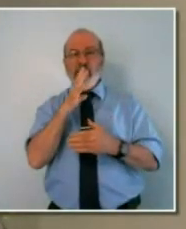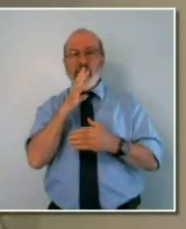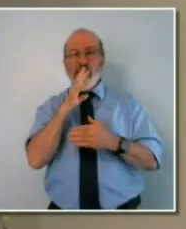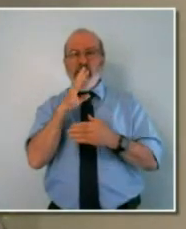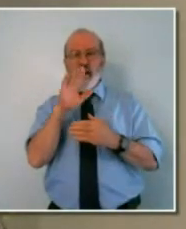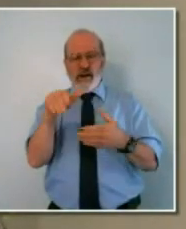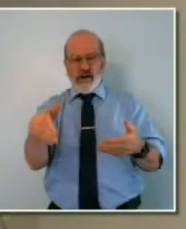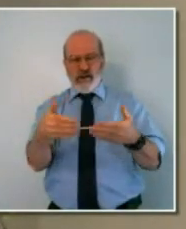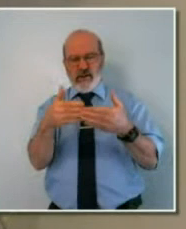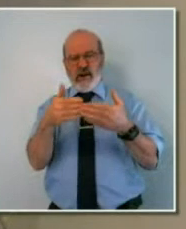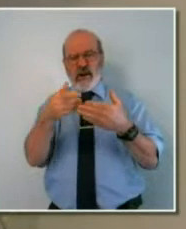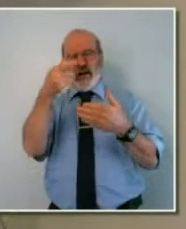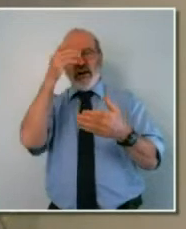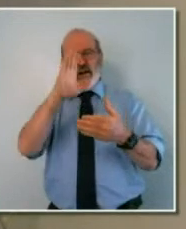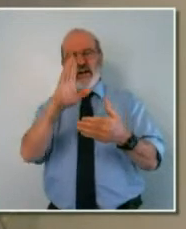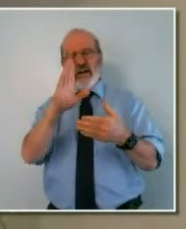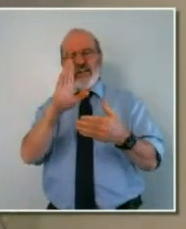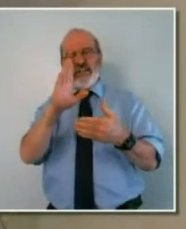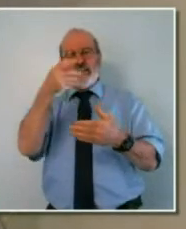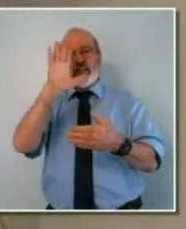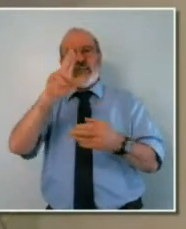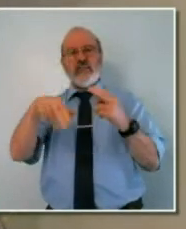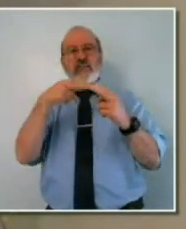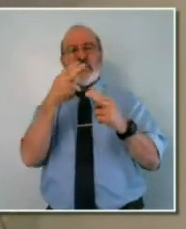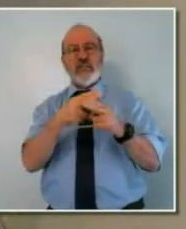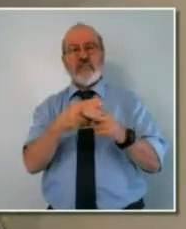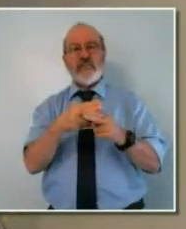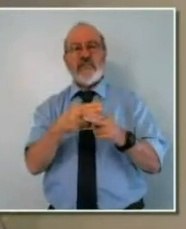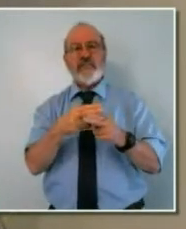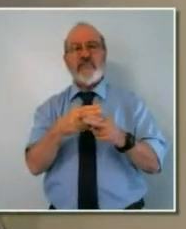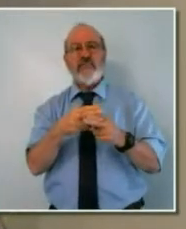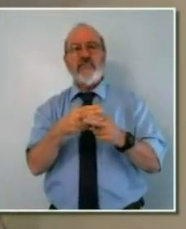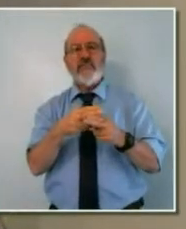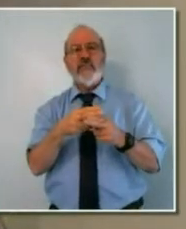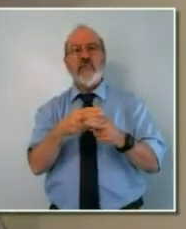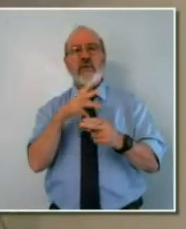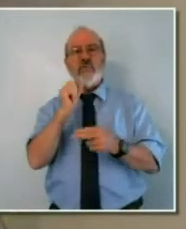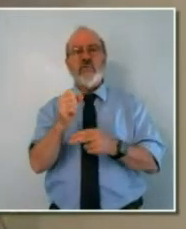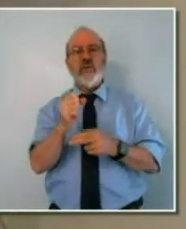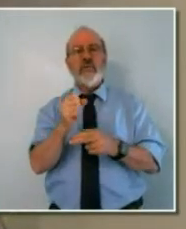introducing God and God's name? It was this: